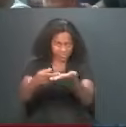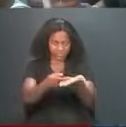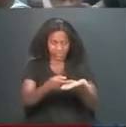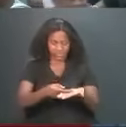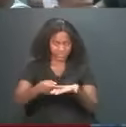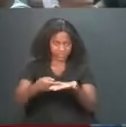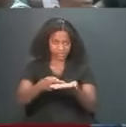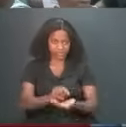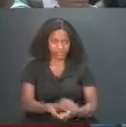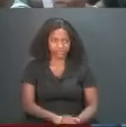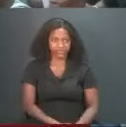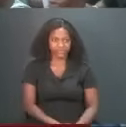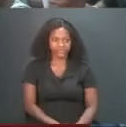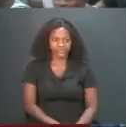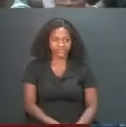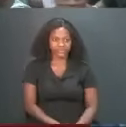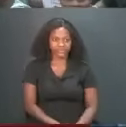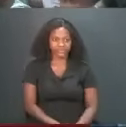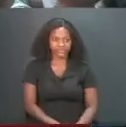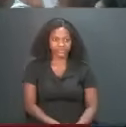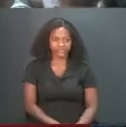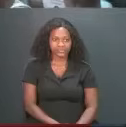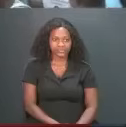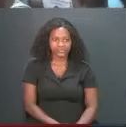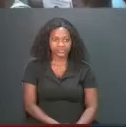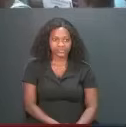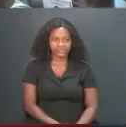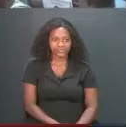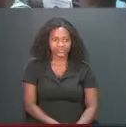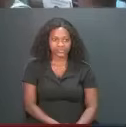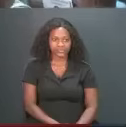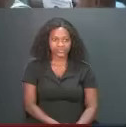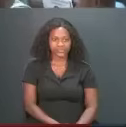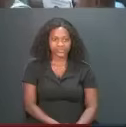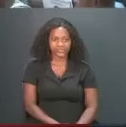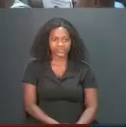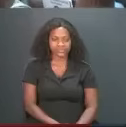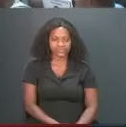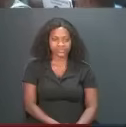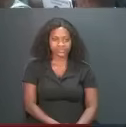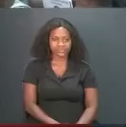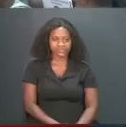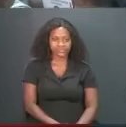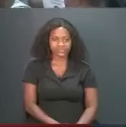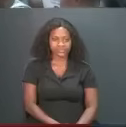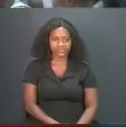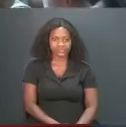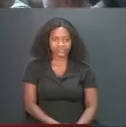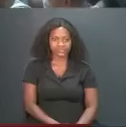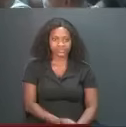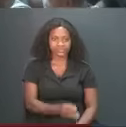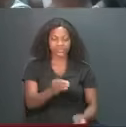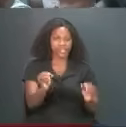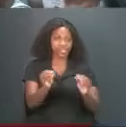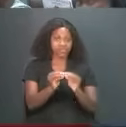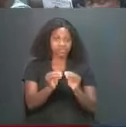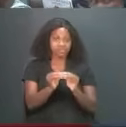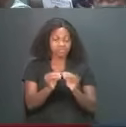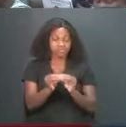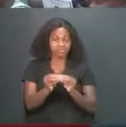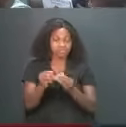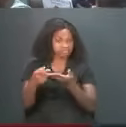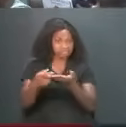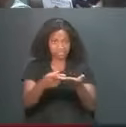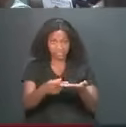Honorable members, Mr. Speaker, you may put the question. There being no further consideration, I put the